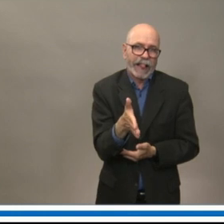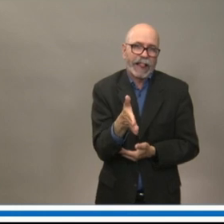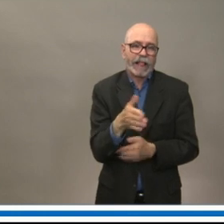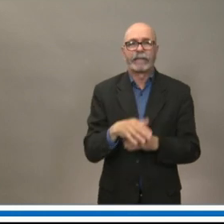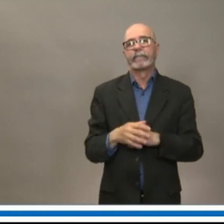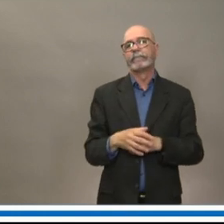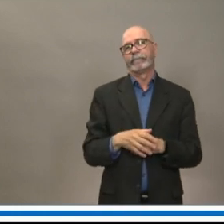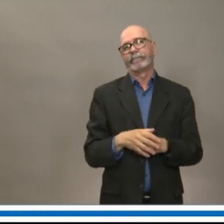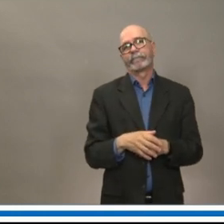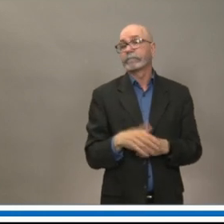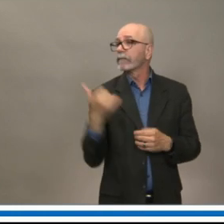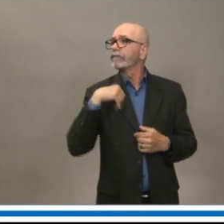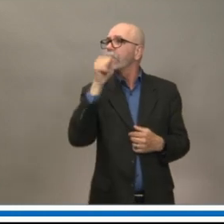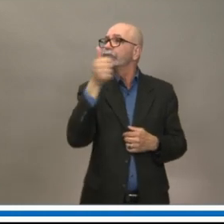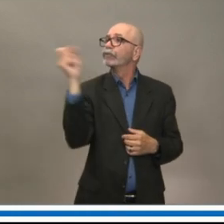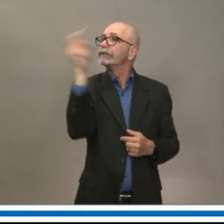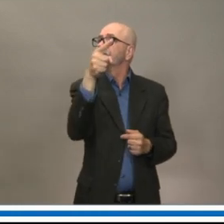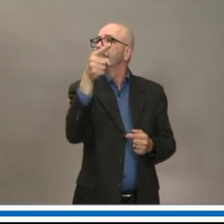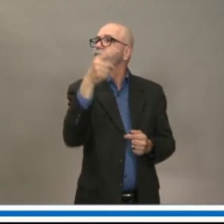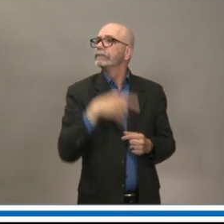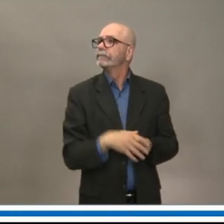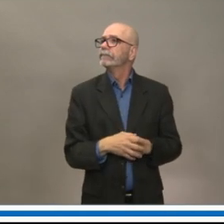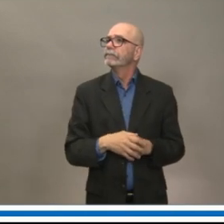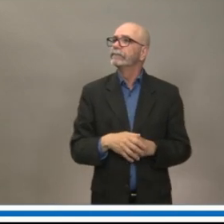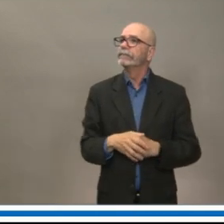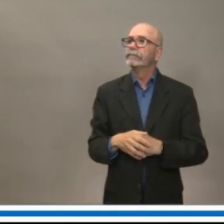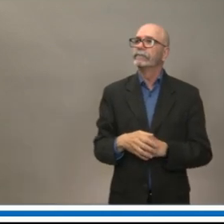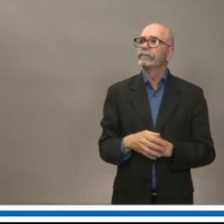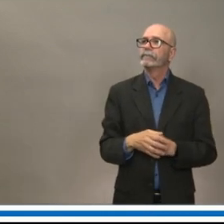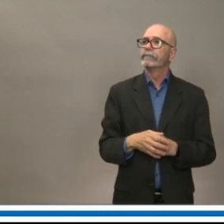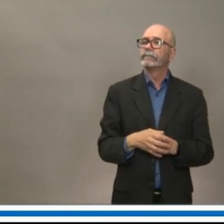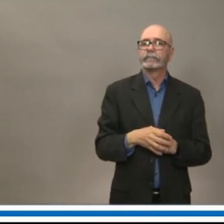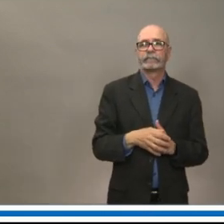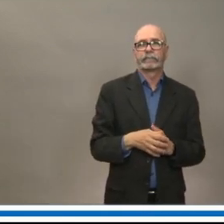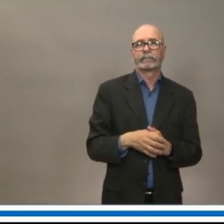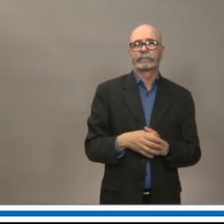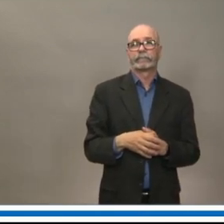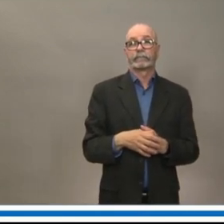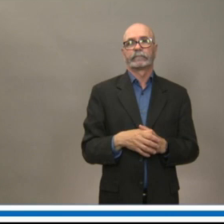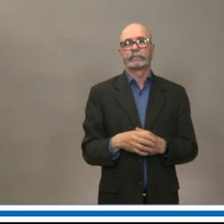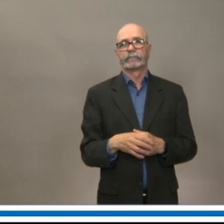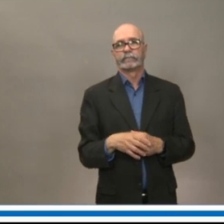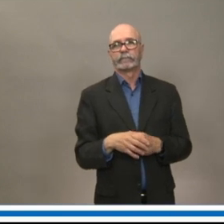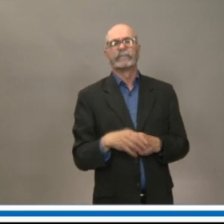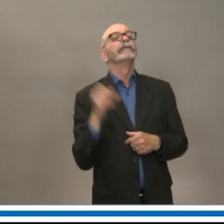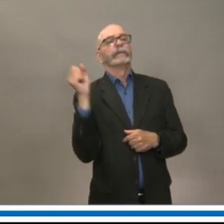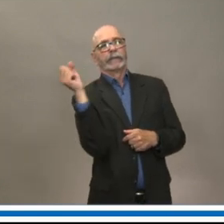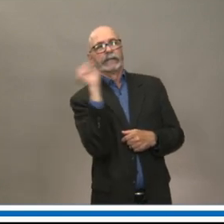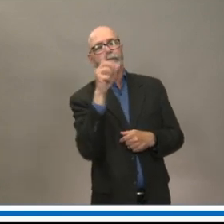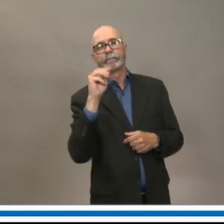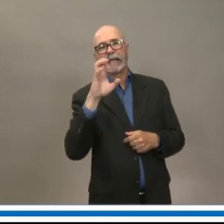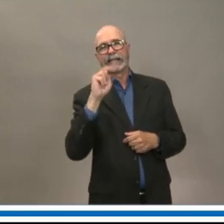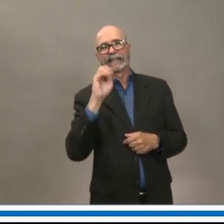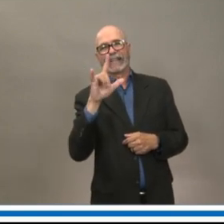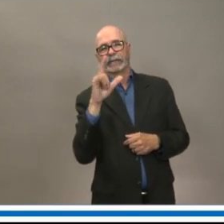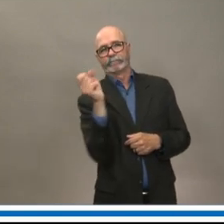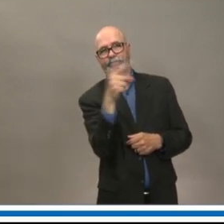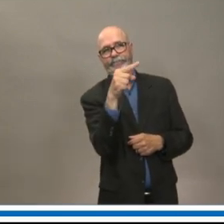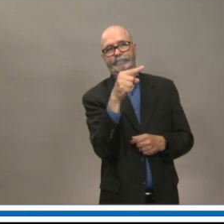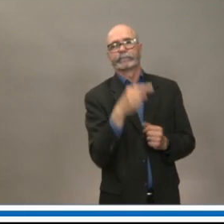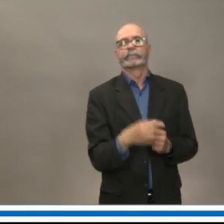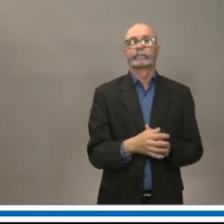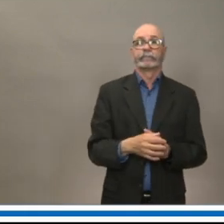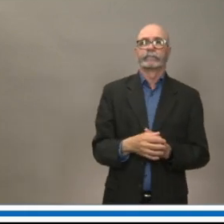follow-up? Yes, thank you, Dr. Strang. The other one that I have is for the Premier. Premier, the federal government is offering a